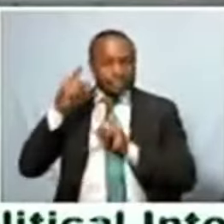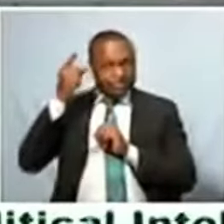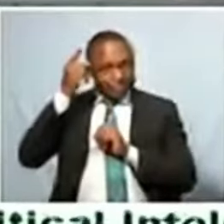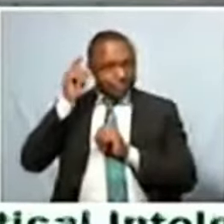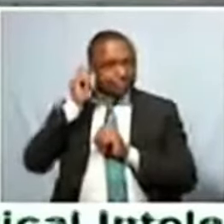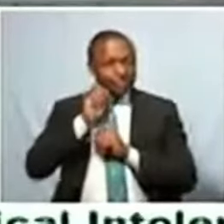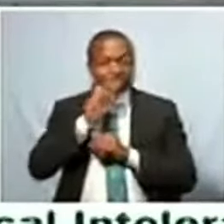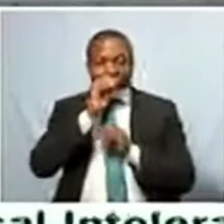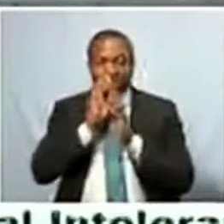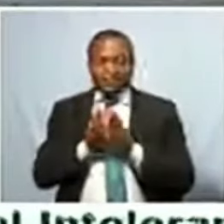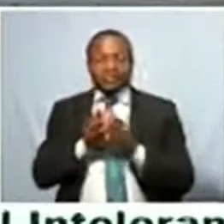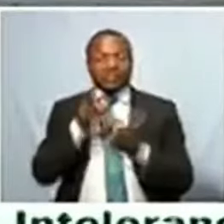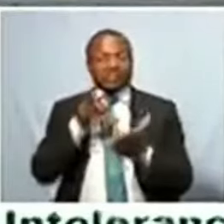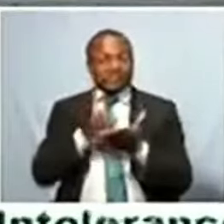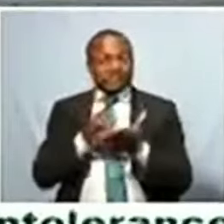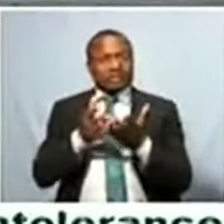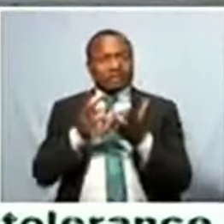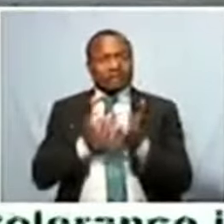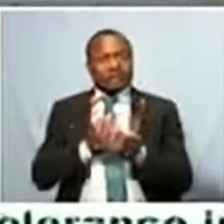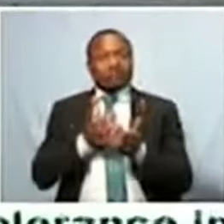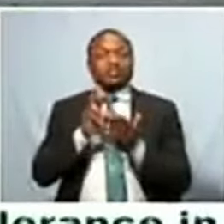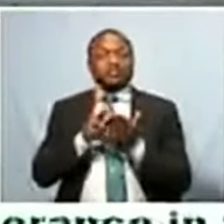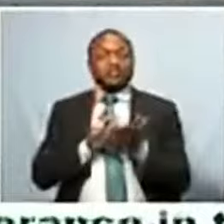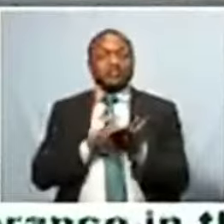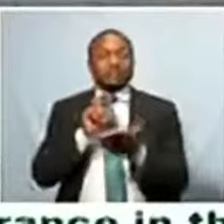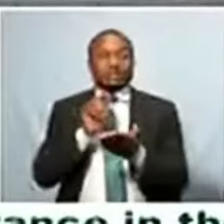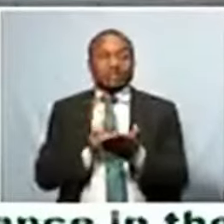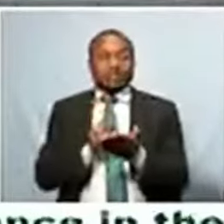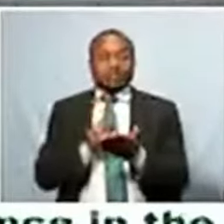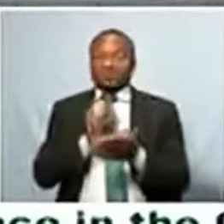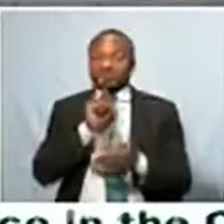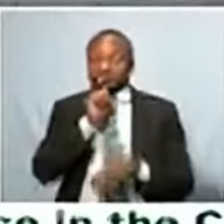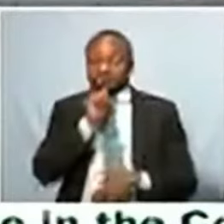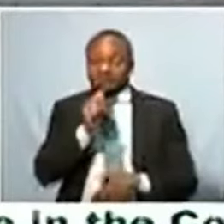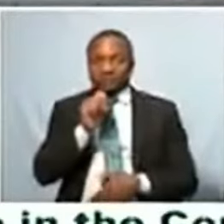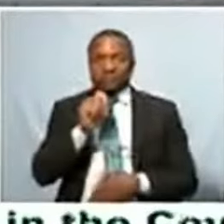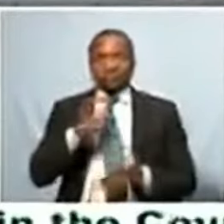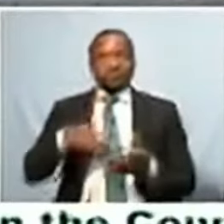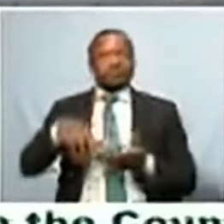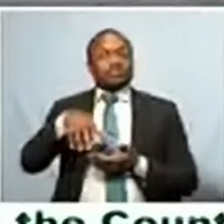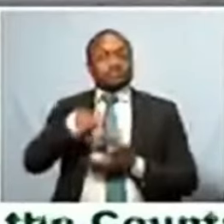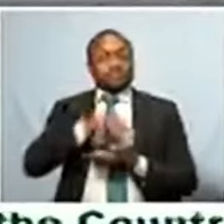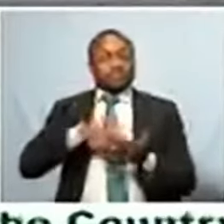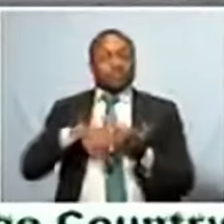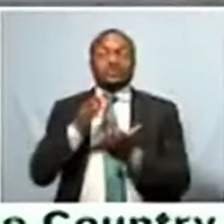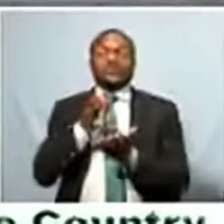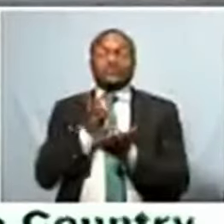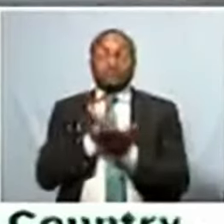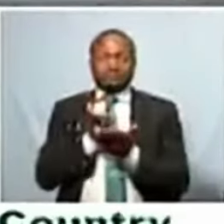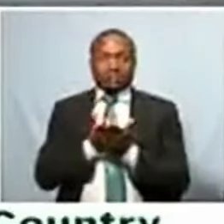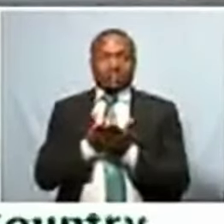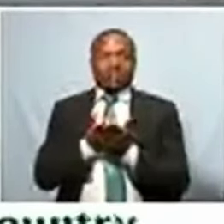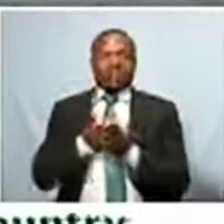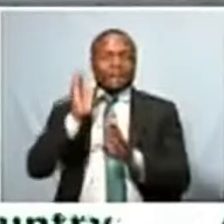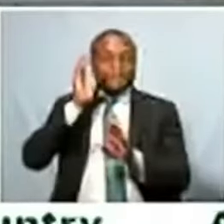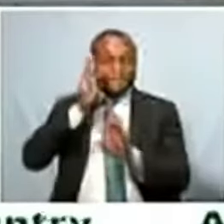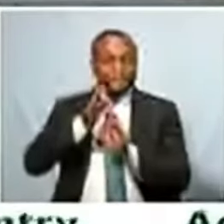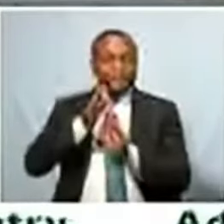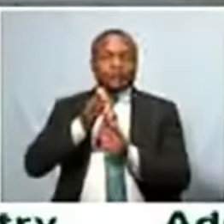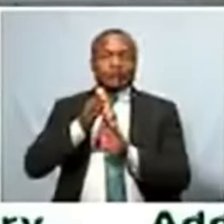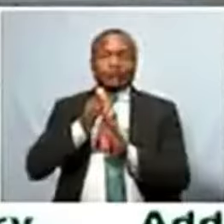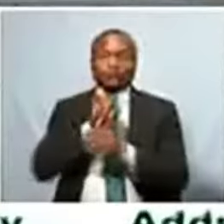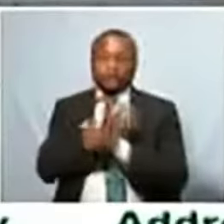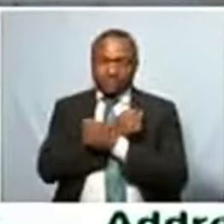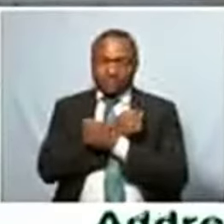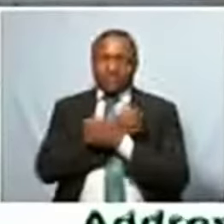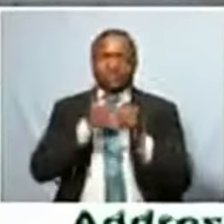Madam Speaker, with that, I would like to record that this is a non-controversial motion meant purely on